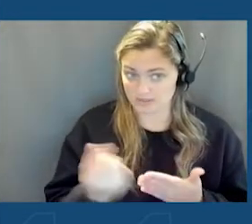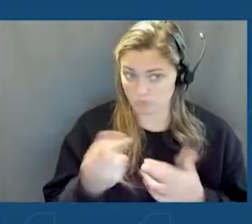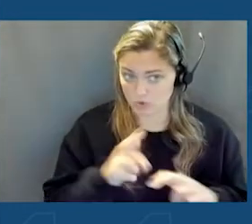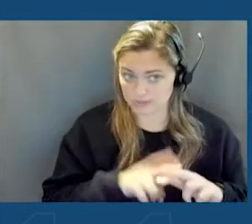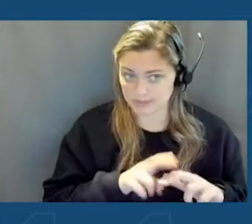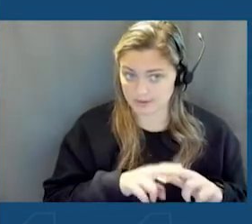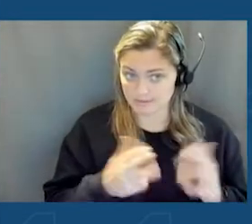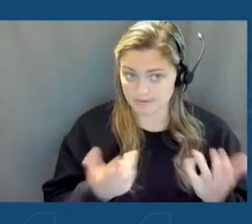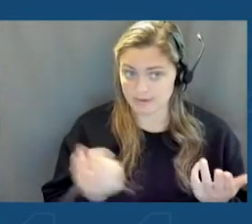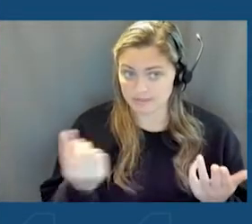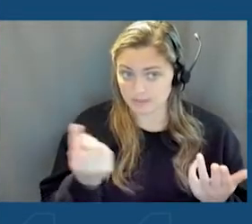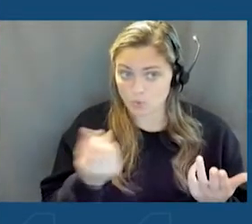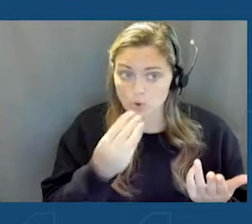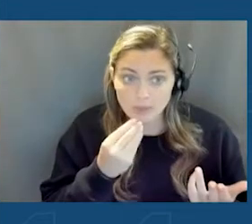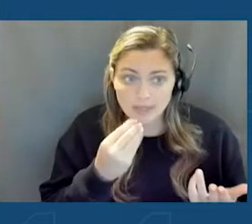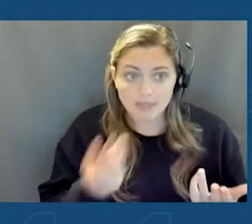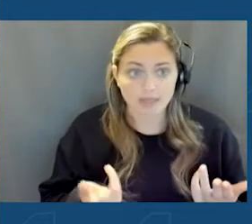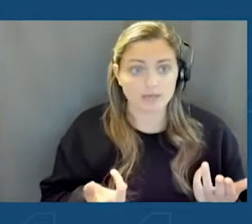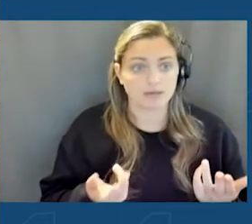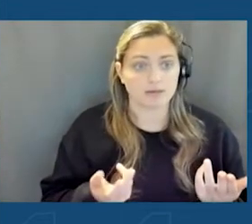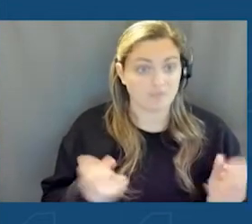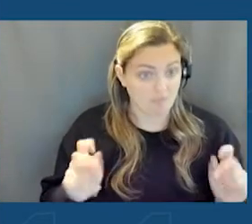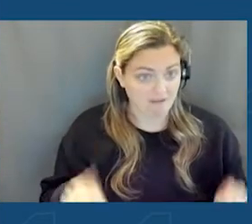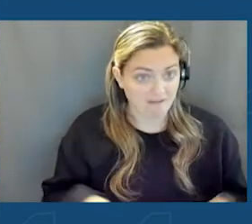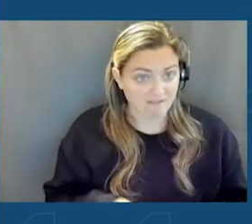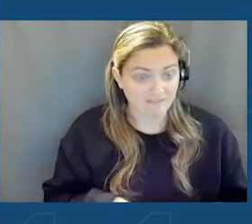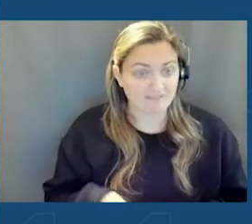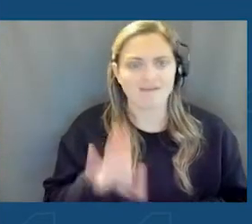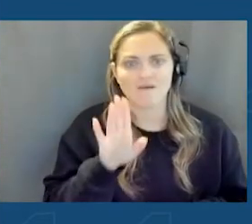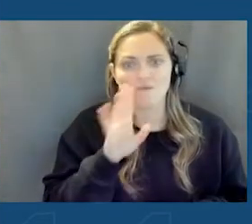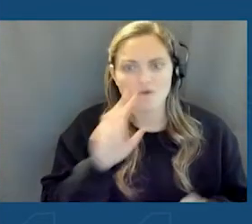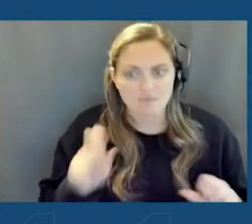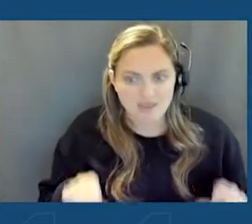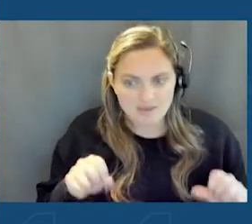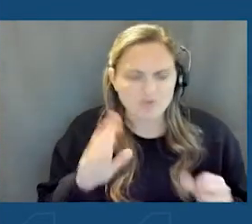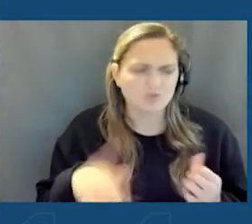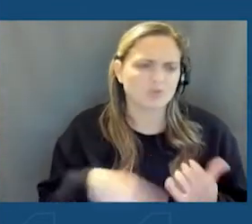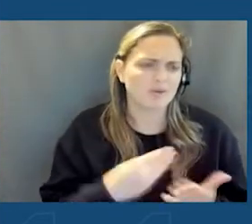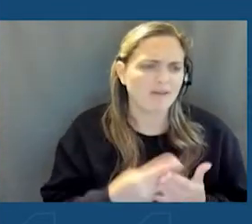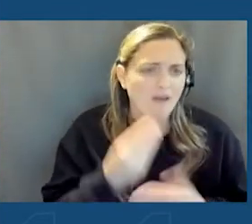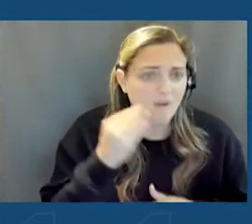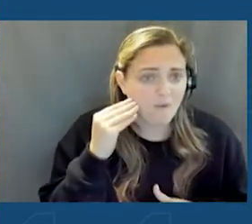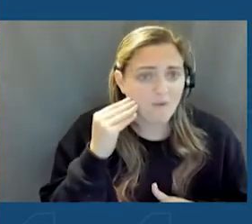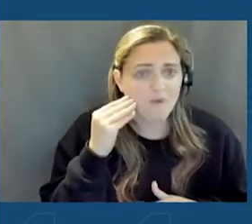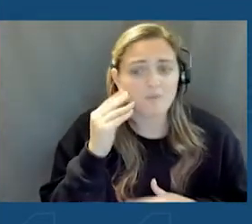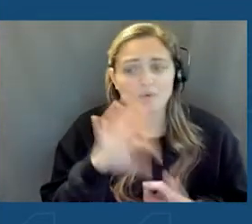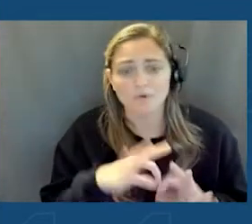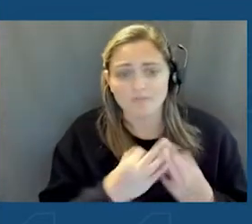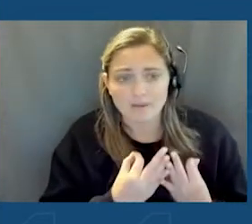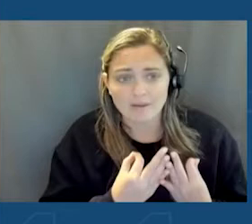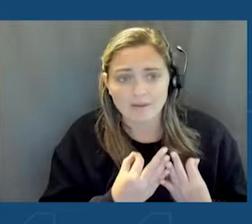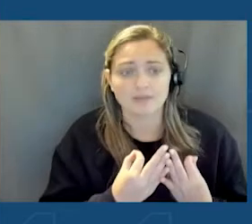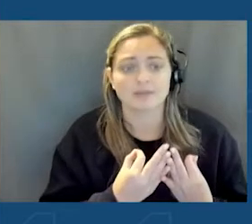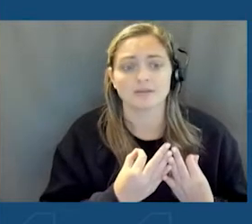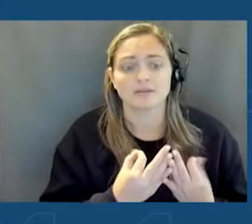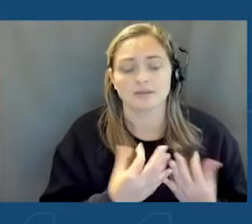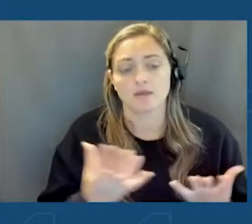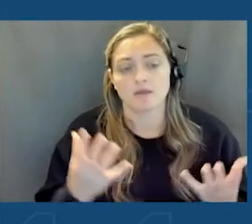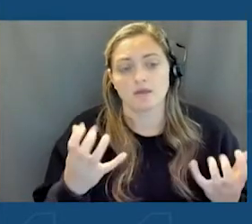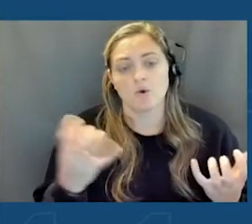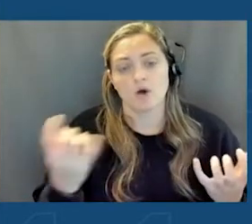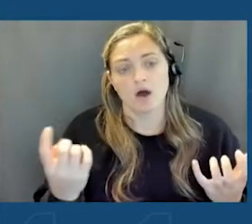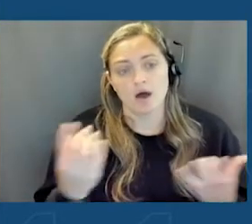have somewhere to eat, okay? And you're going to be able to get home to your family. And I want some